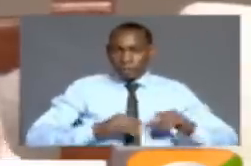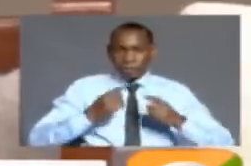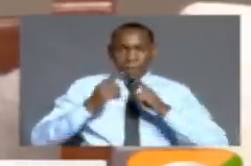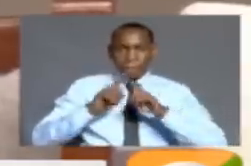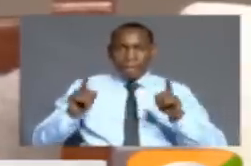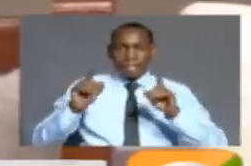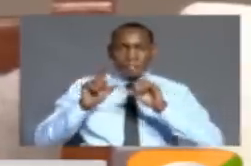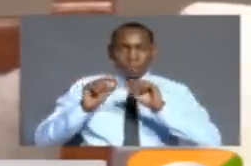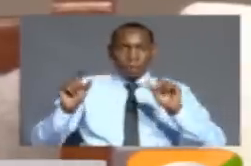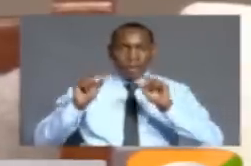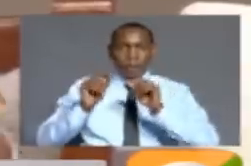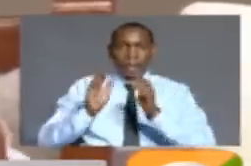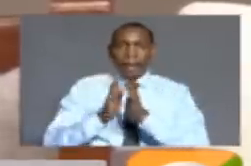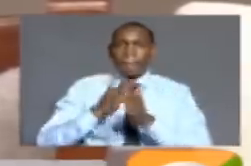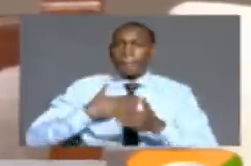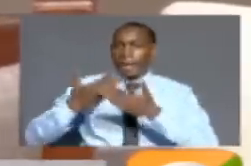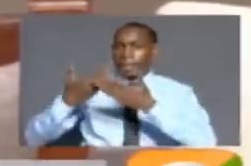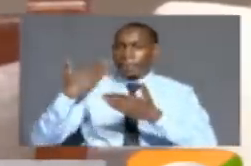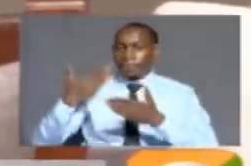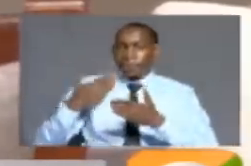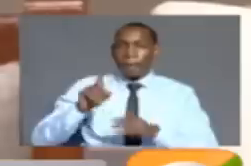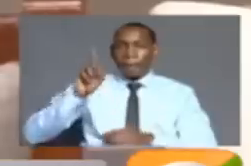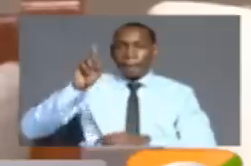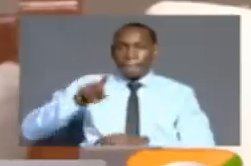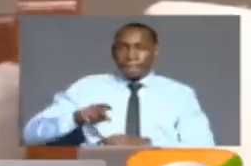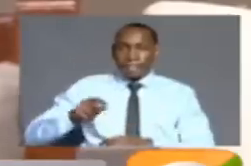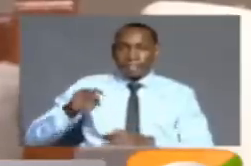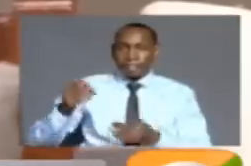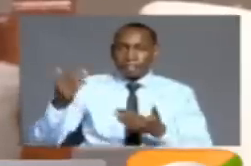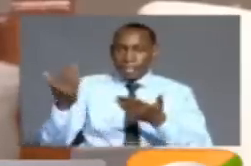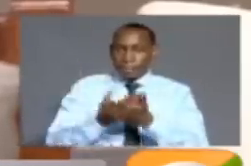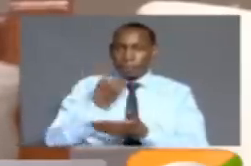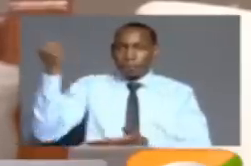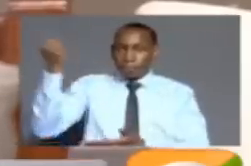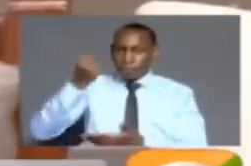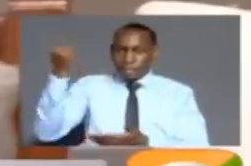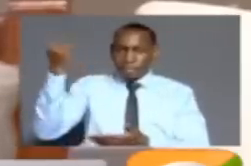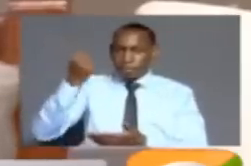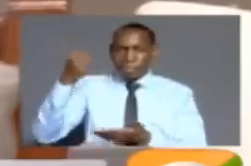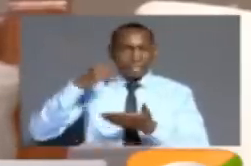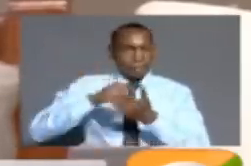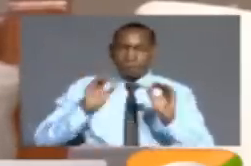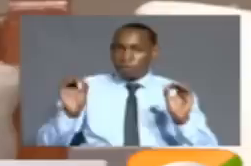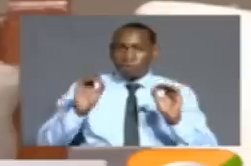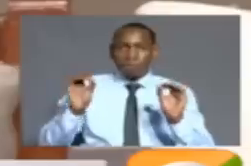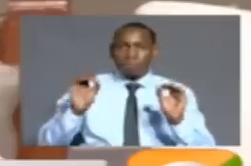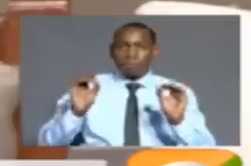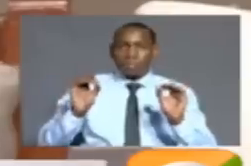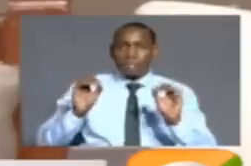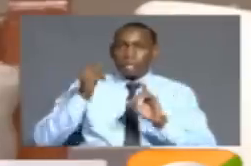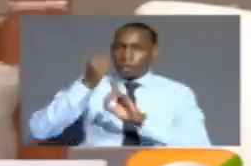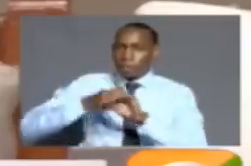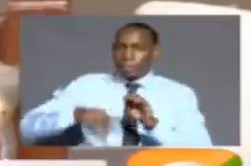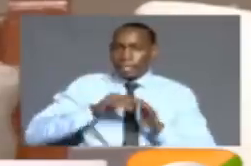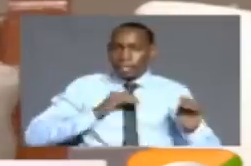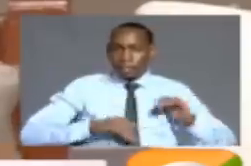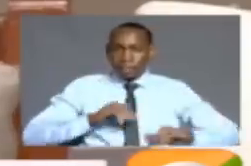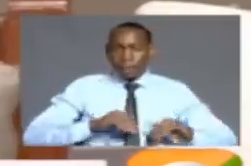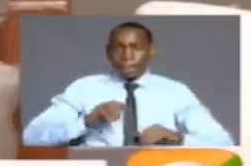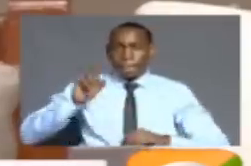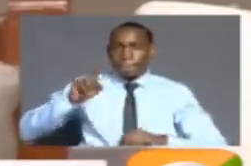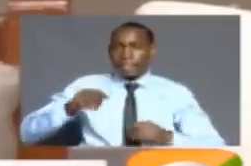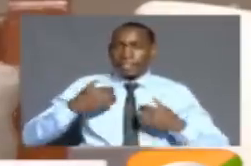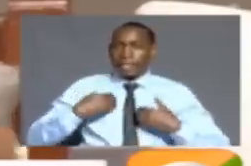before, my sentiments still are, we must take the politics out of fighting against corruption, the fight against corruption. And we must do it